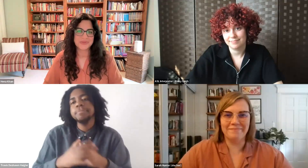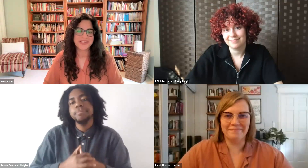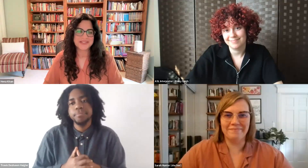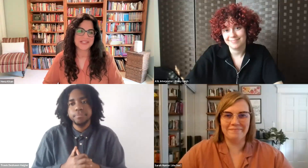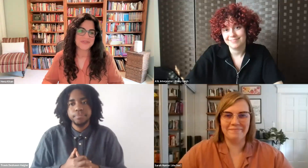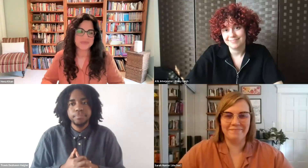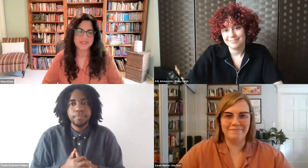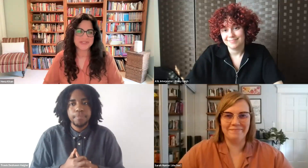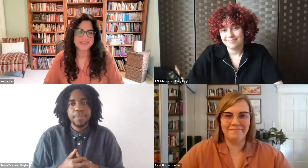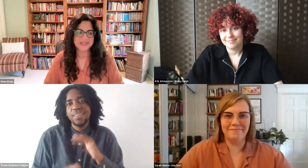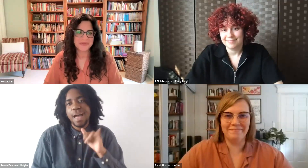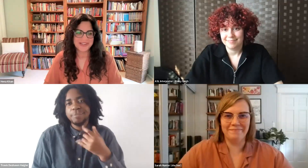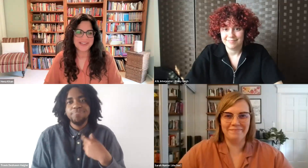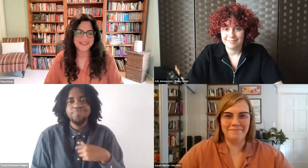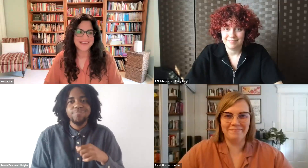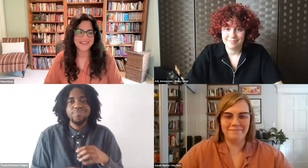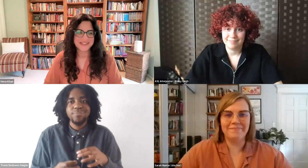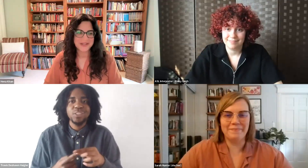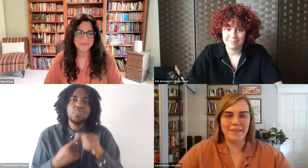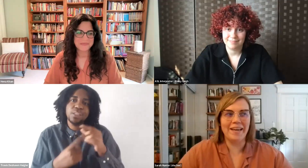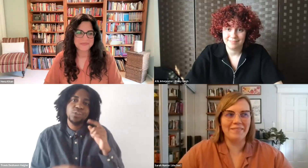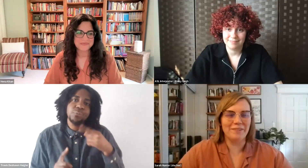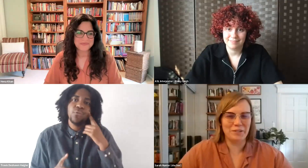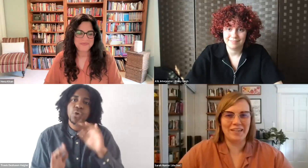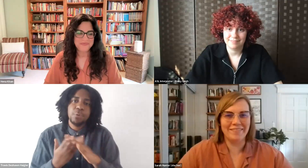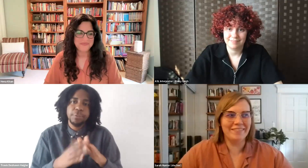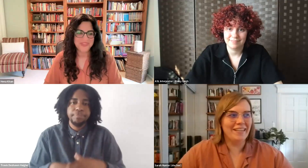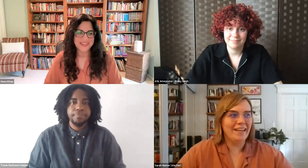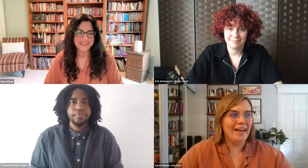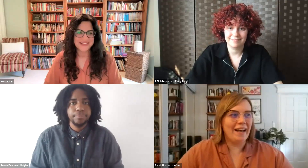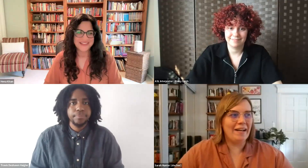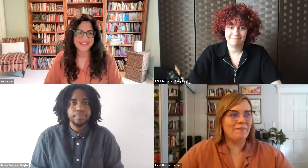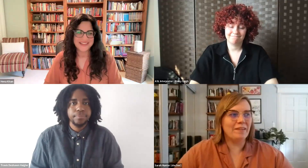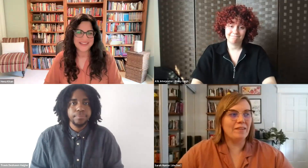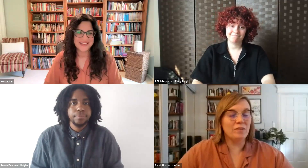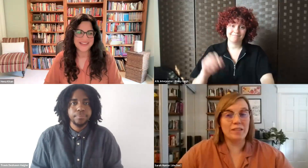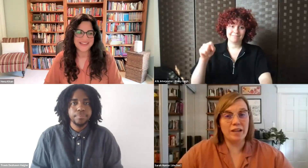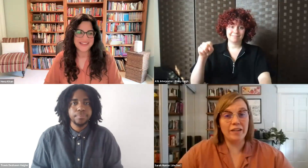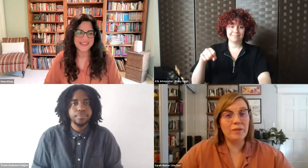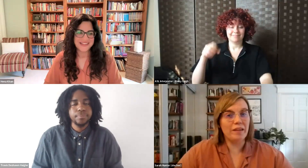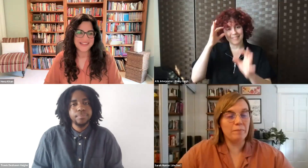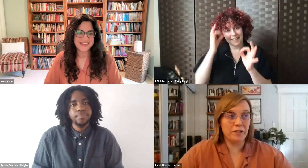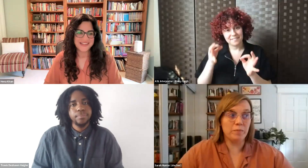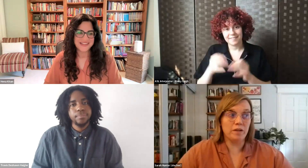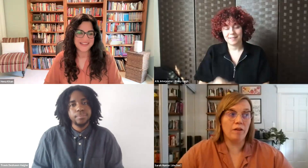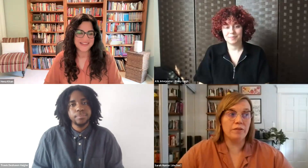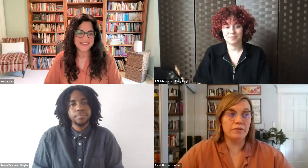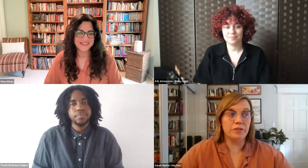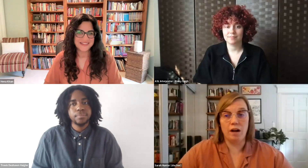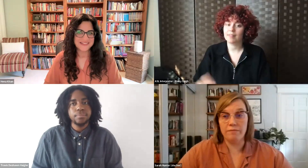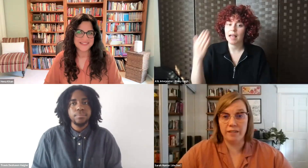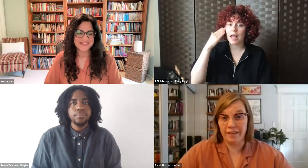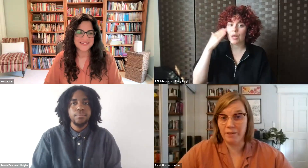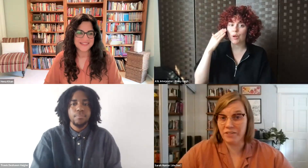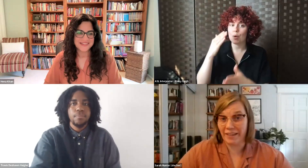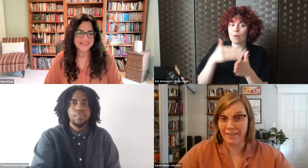this ritual. That's very special to the community. Yeah, for sure. So I know that picture book authors